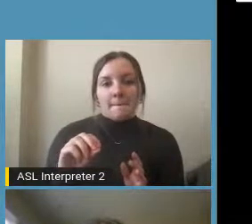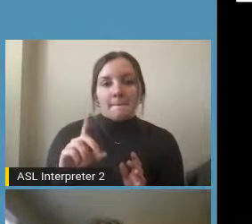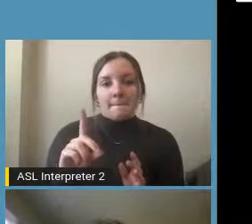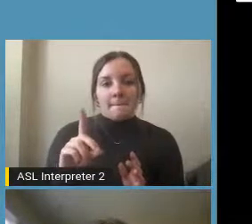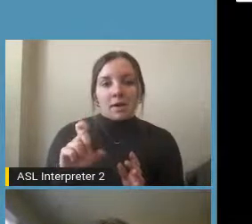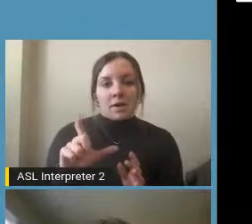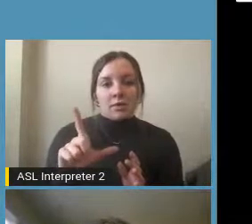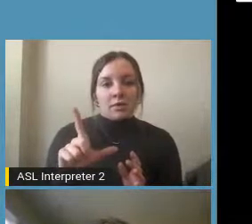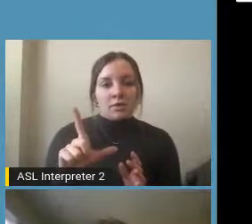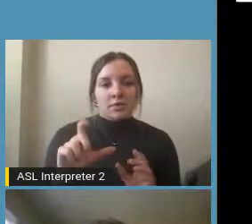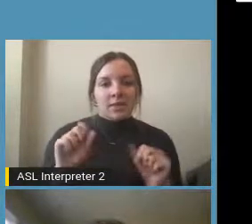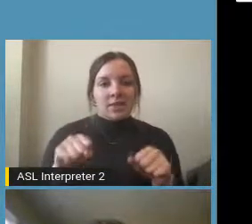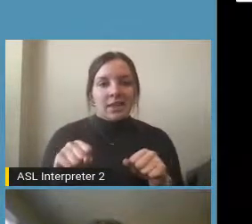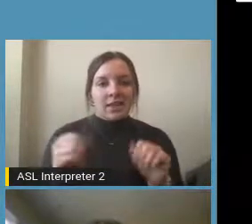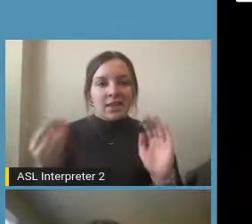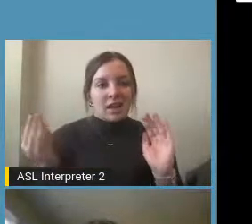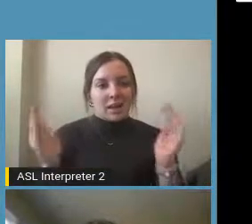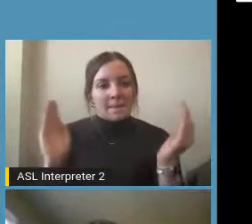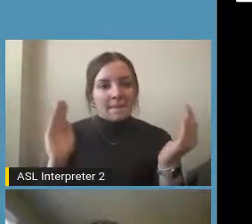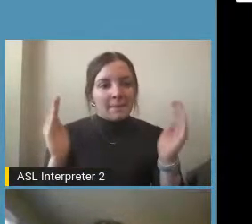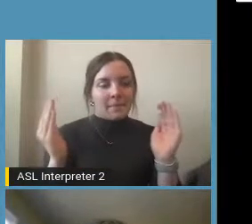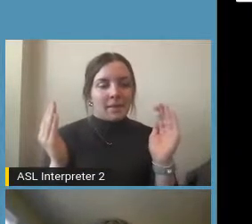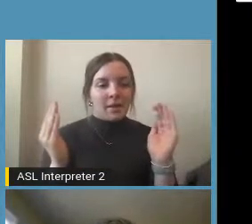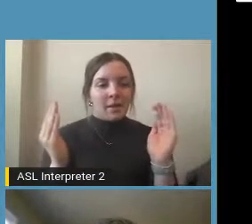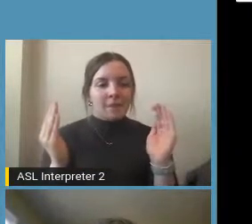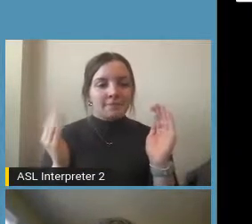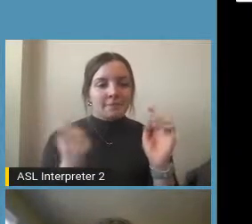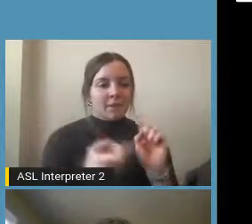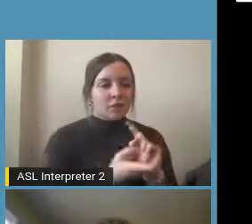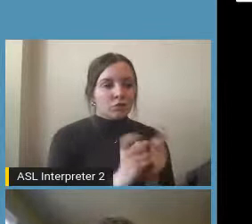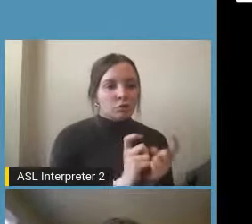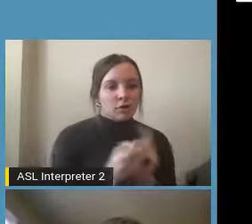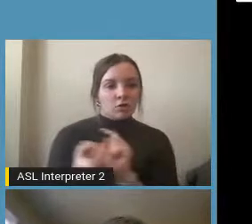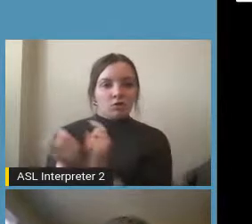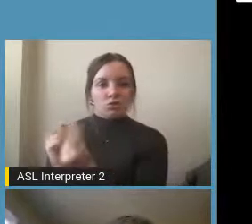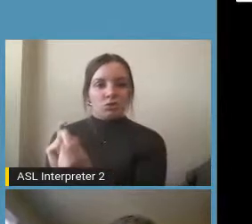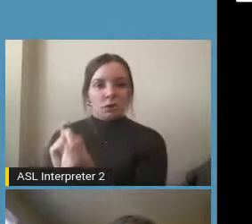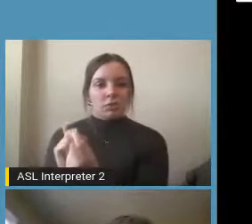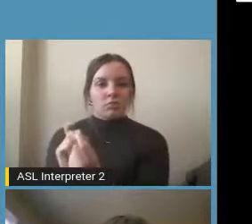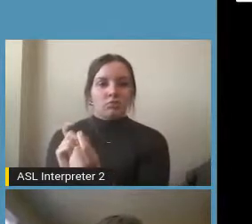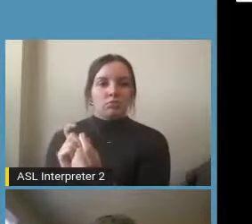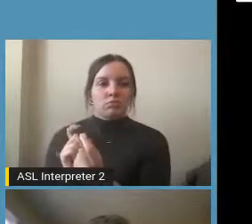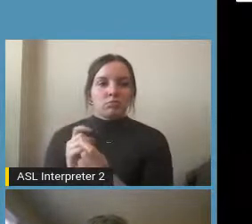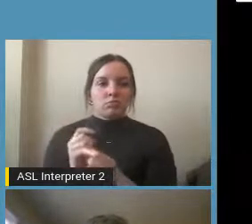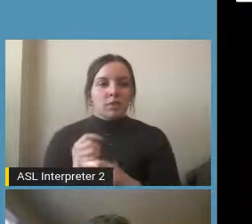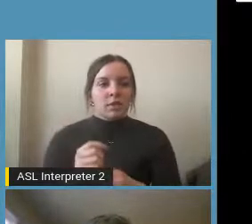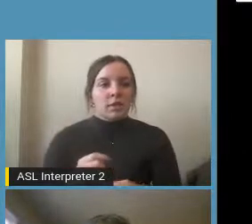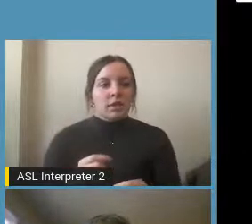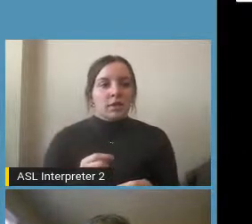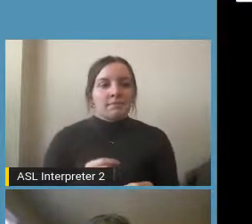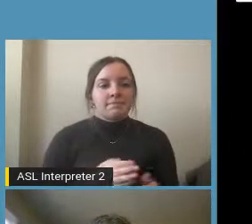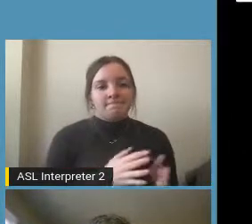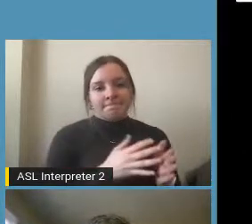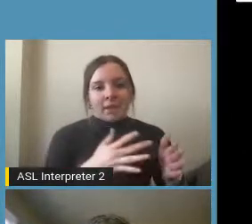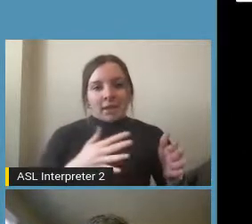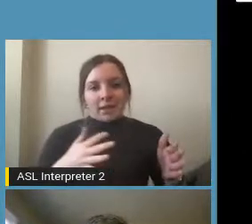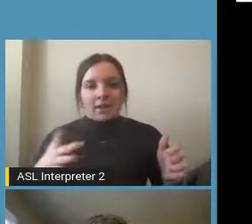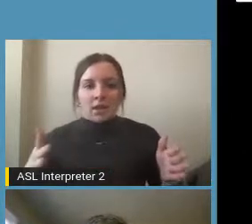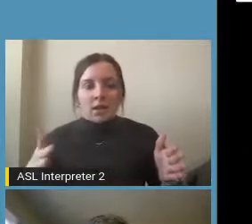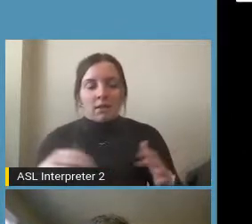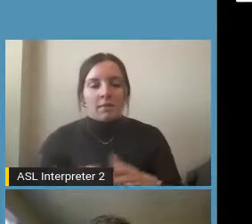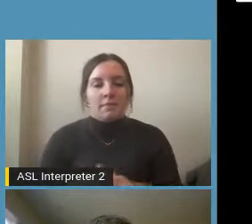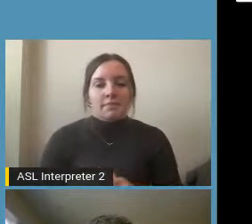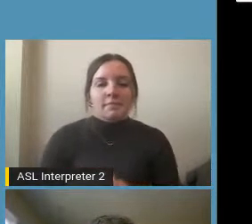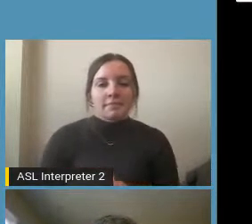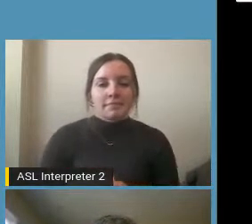changes over time and possibly help the conservation to slow the most rapid changes and make repairs replicable.